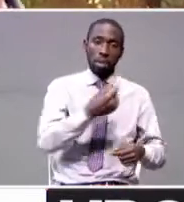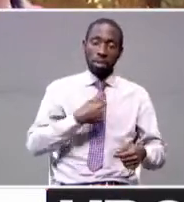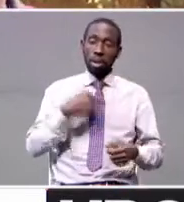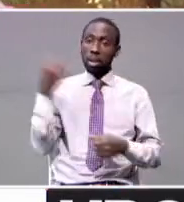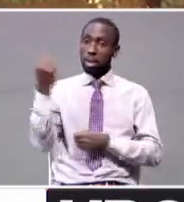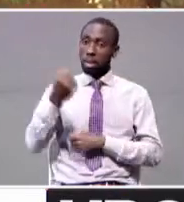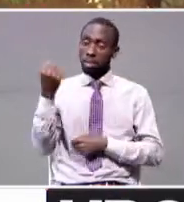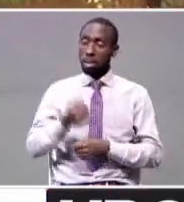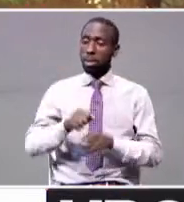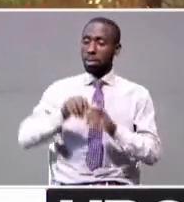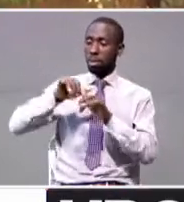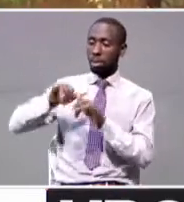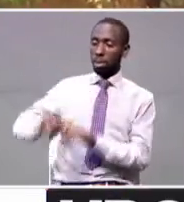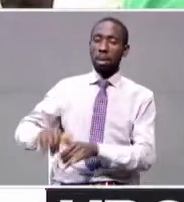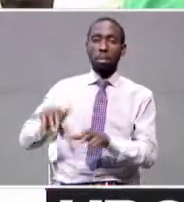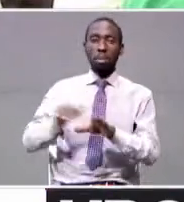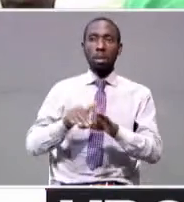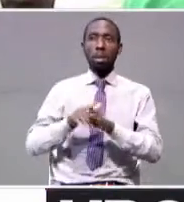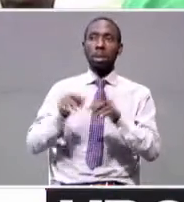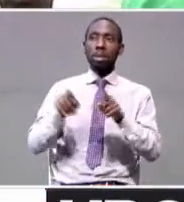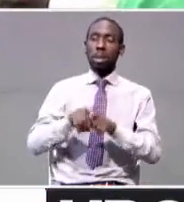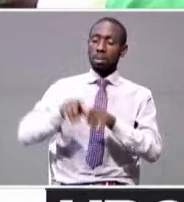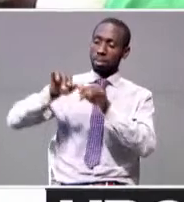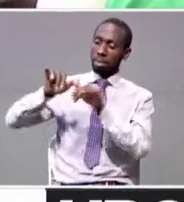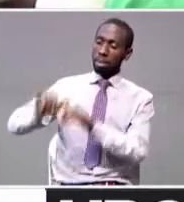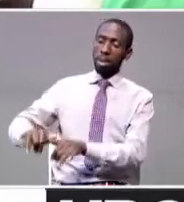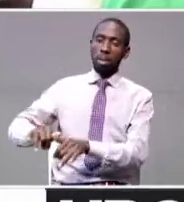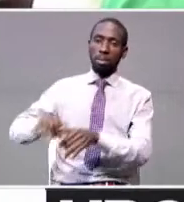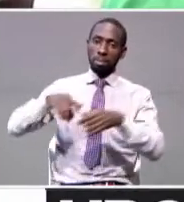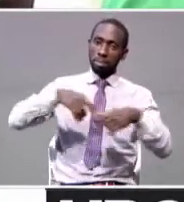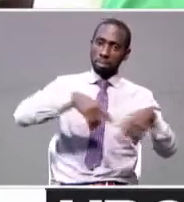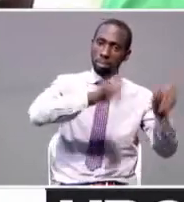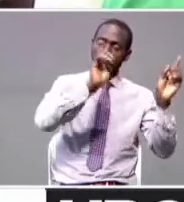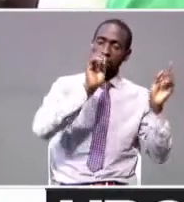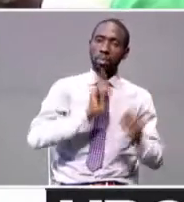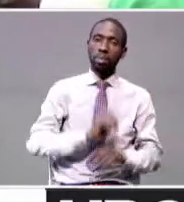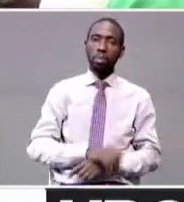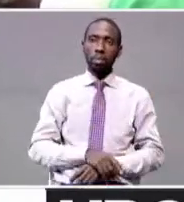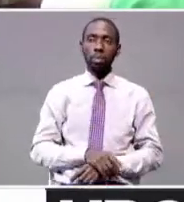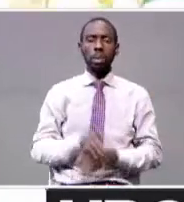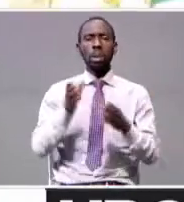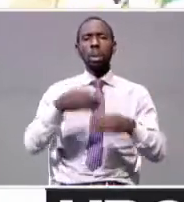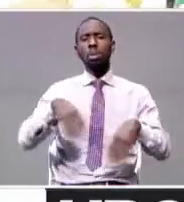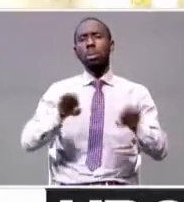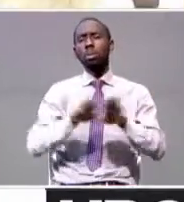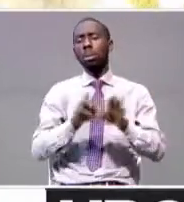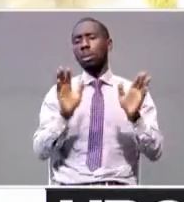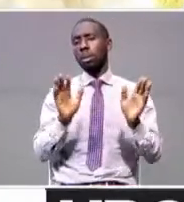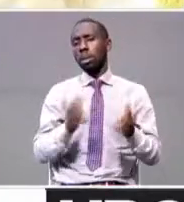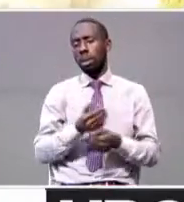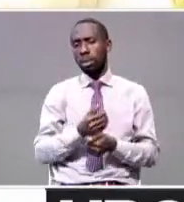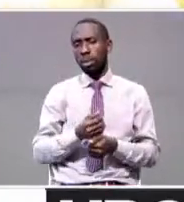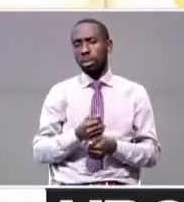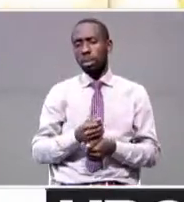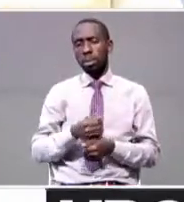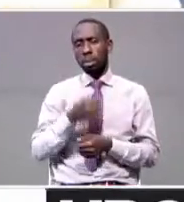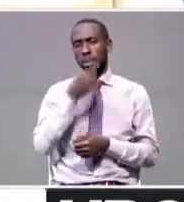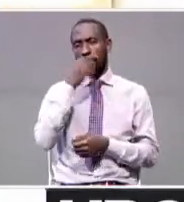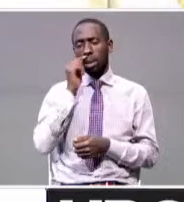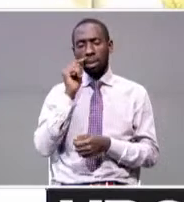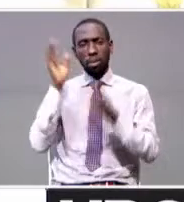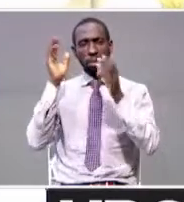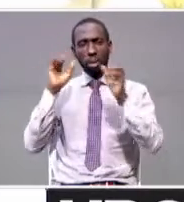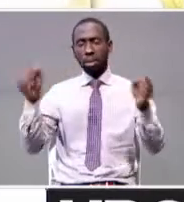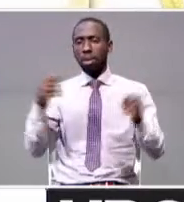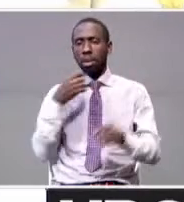otuleseewo era ne bammemba n'obalekawo. Baali beemulugunya ku ndagaano ssenkaggale gye yakola n'ekibiina kya NRM nga bagamba mbu